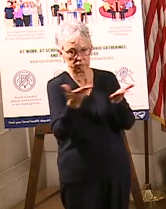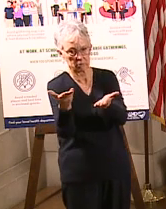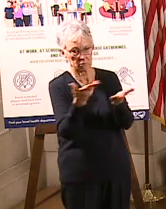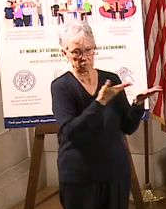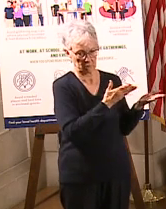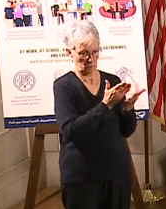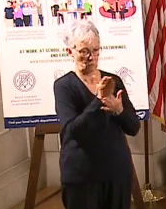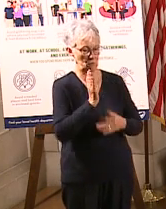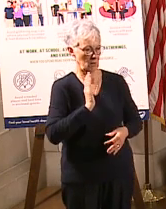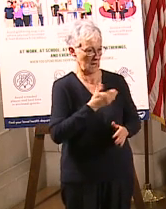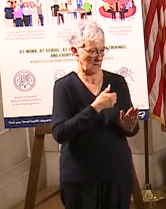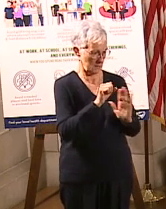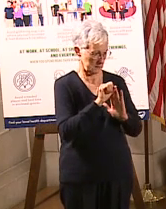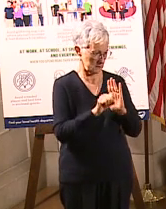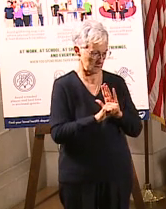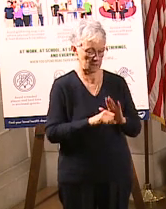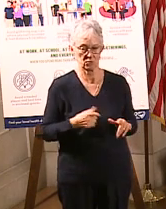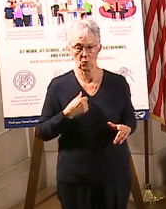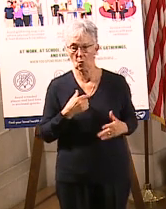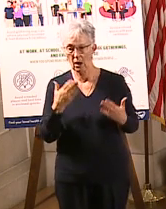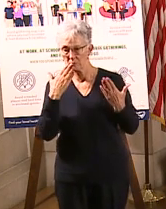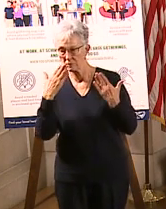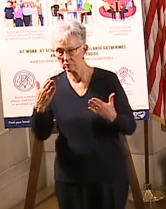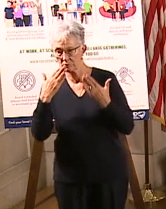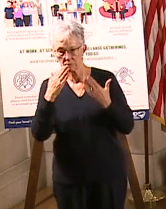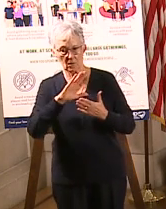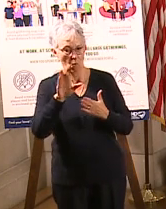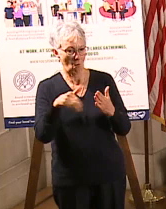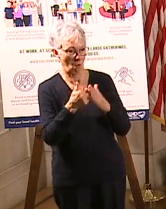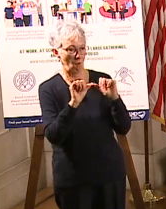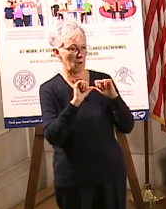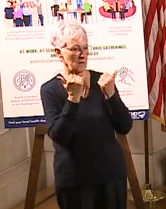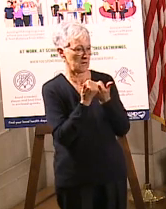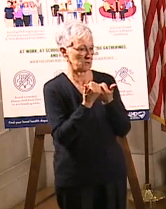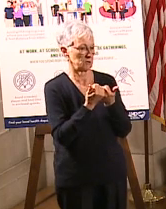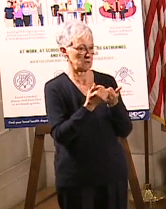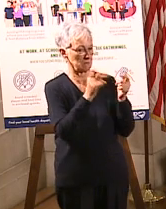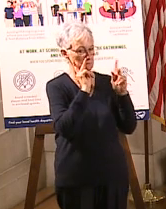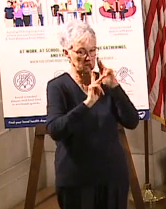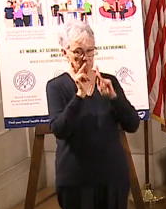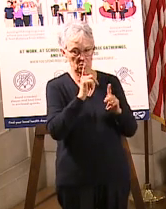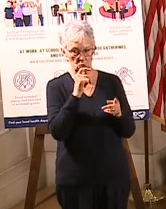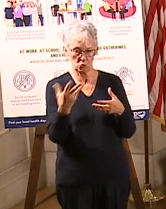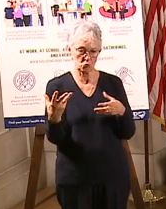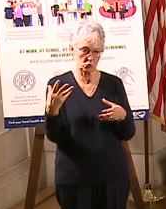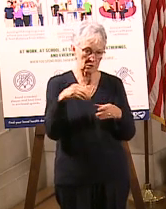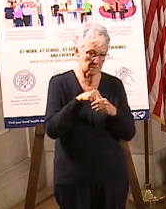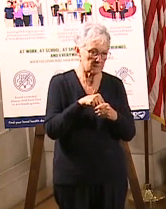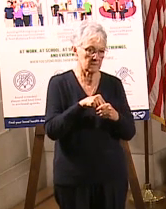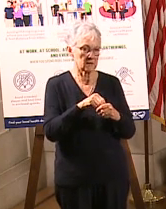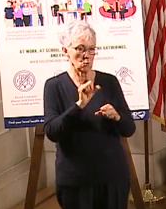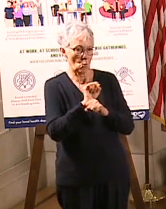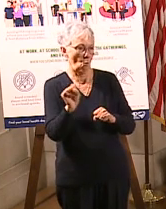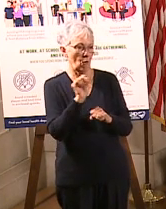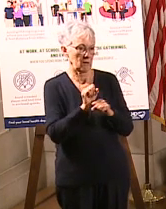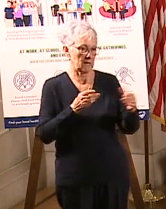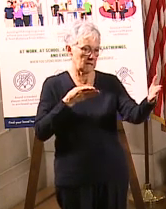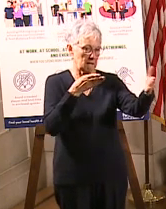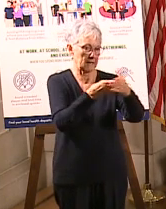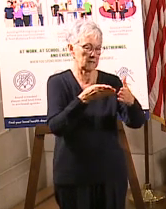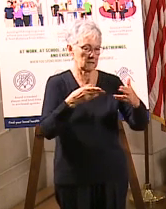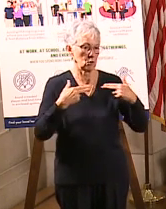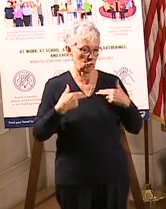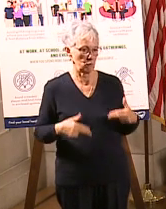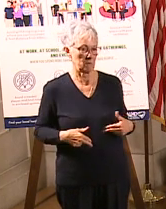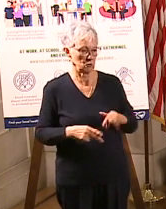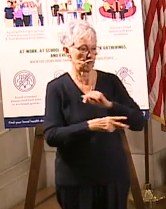with that, I would just say thank you to all of the agencies and individuals who've been committed to this effort for many years. I think we're starting to